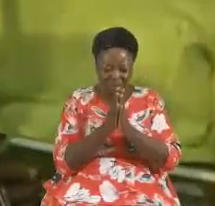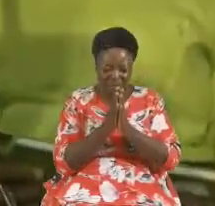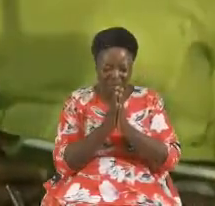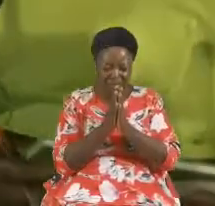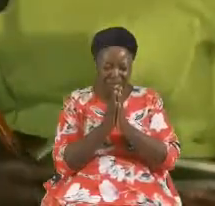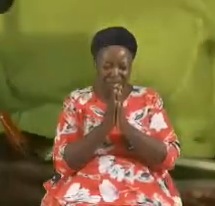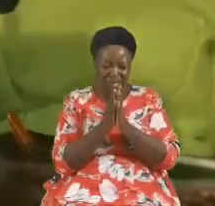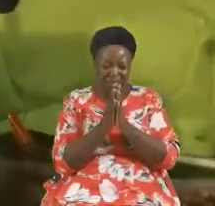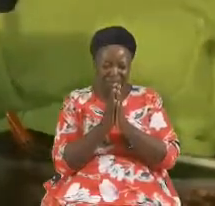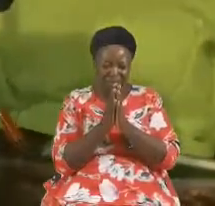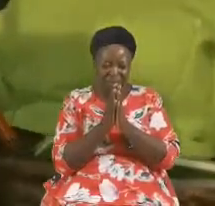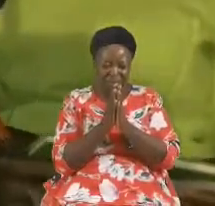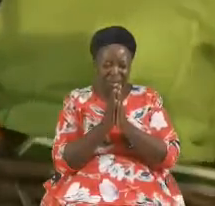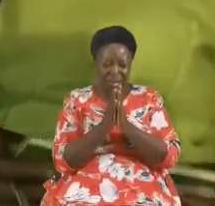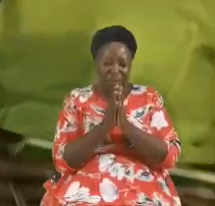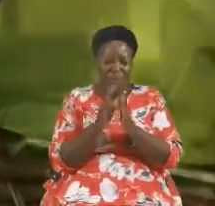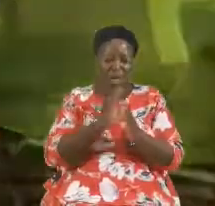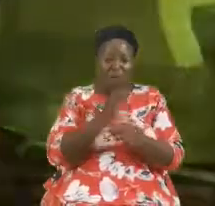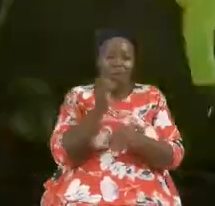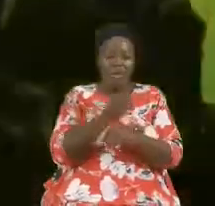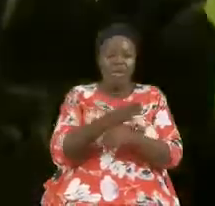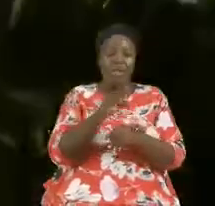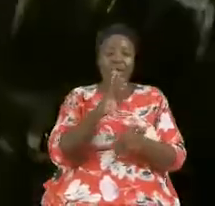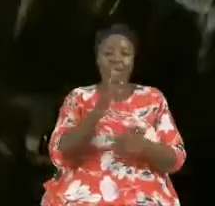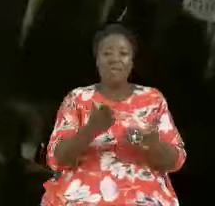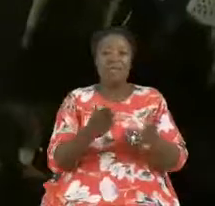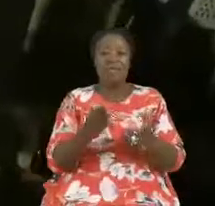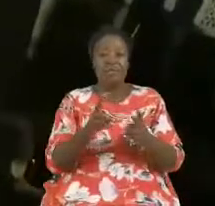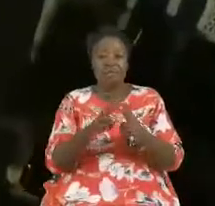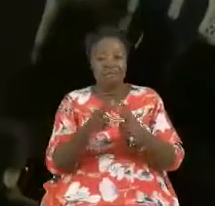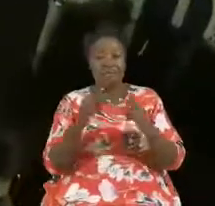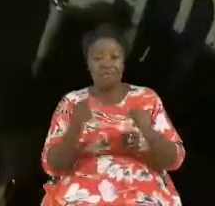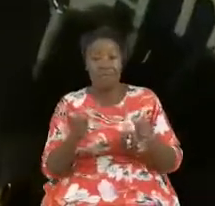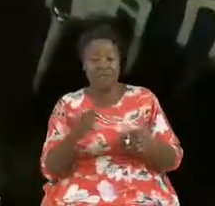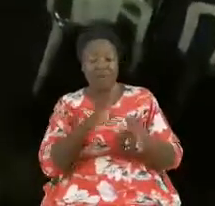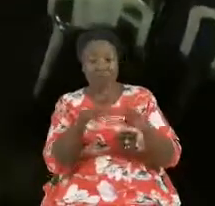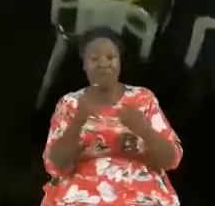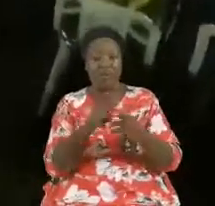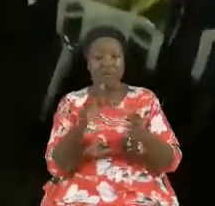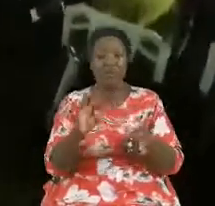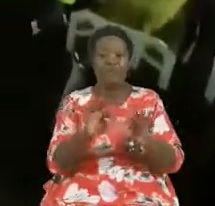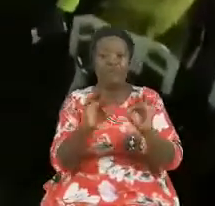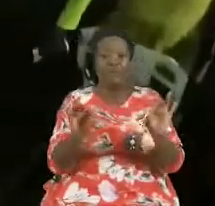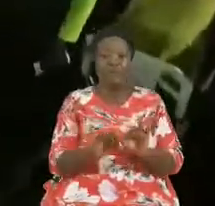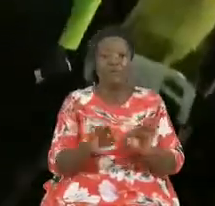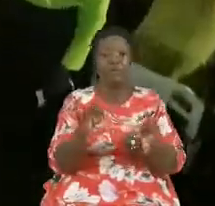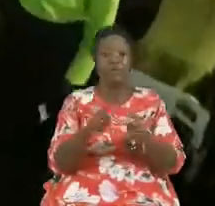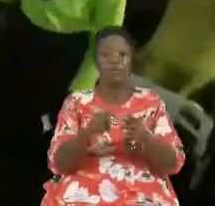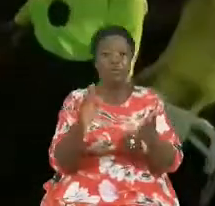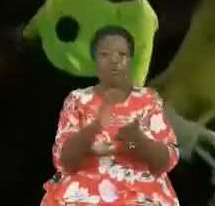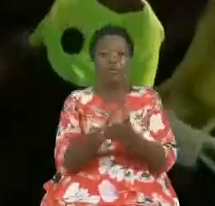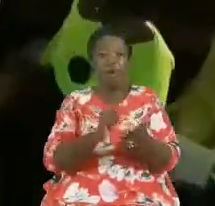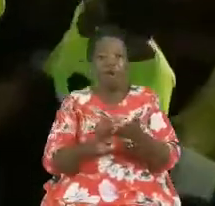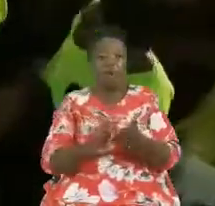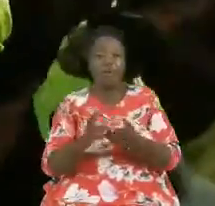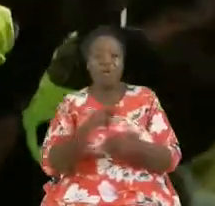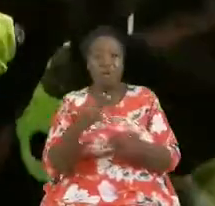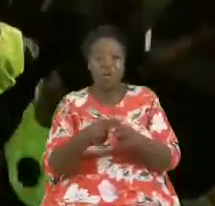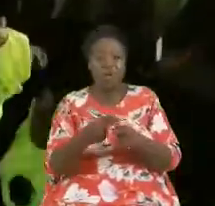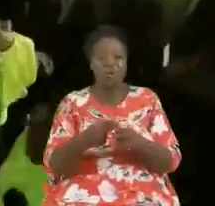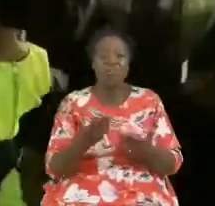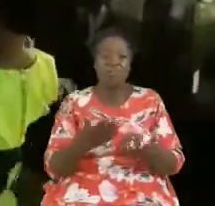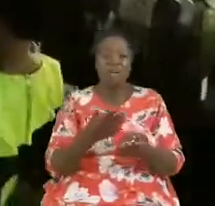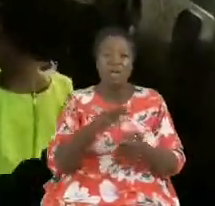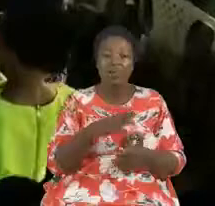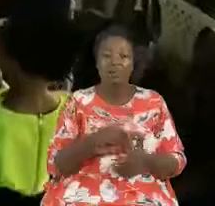Jesus' name I pray. Our counselors are there very quickly, and they'll give you